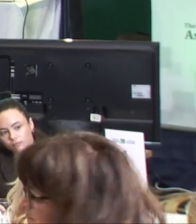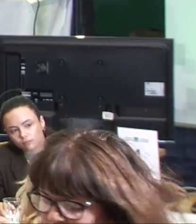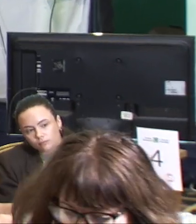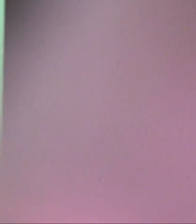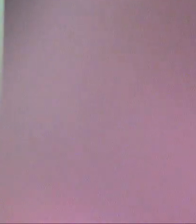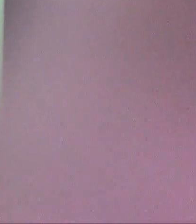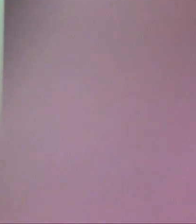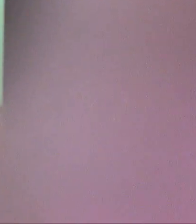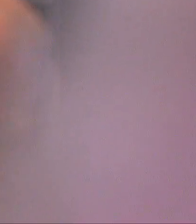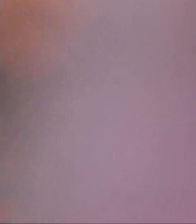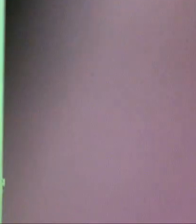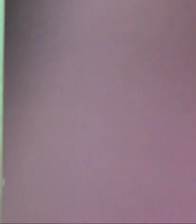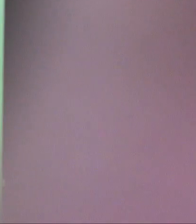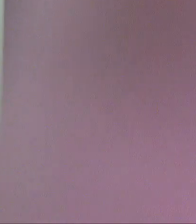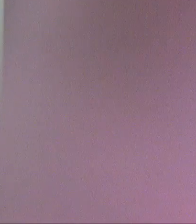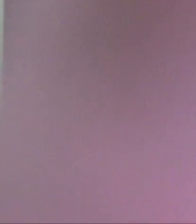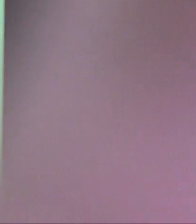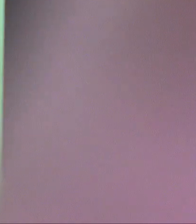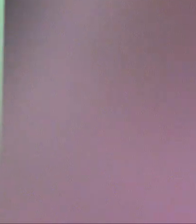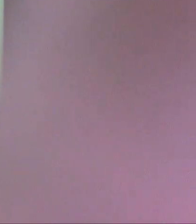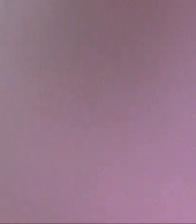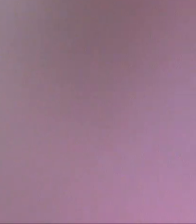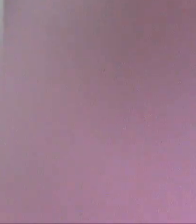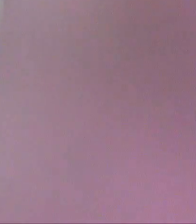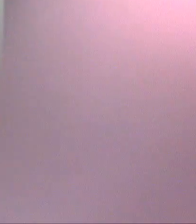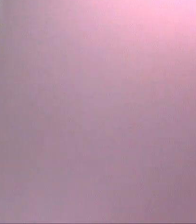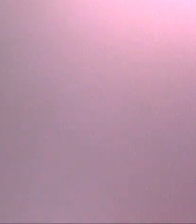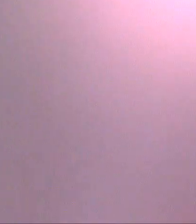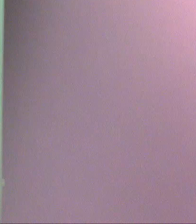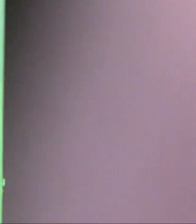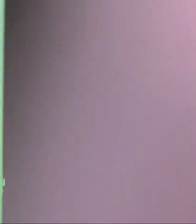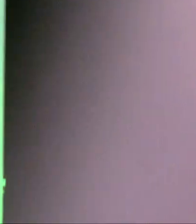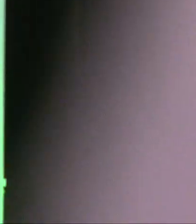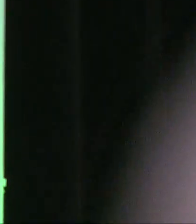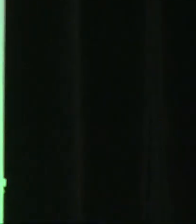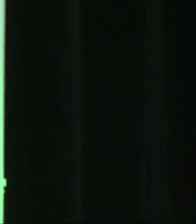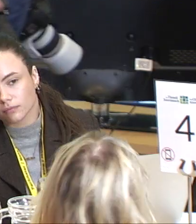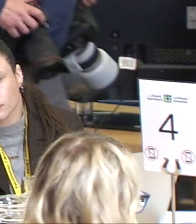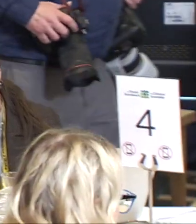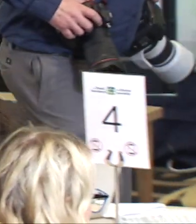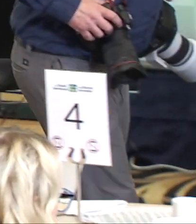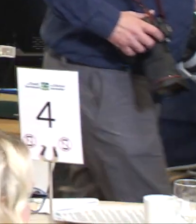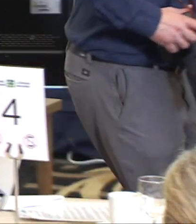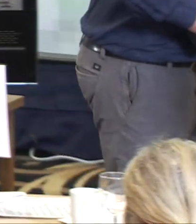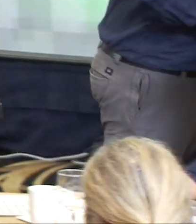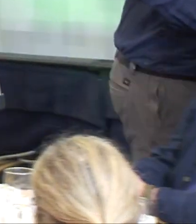It's ahead of schedule, and then we can keep moving throughout the day. So grab a quick cup on the table there. Thank you.